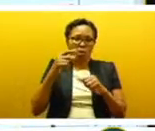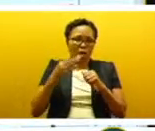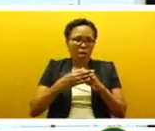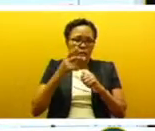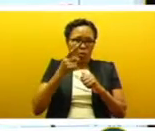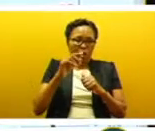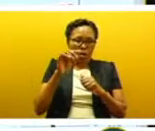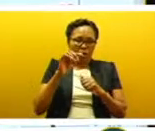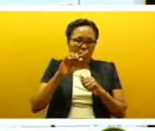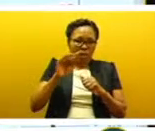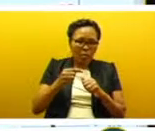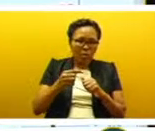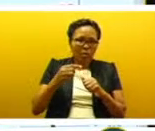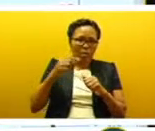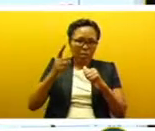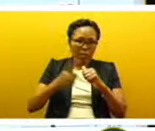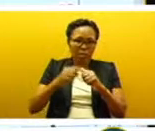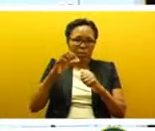21,481,652